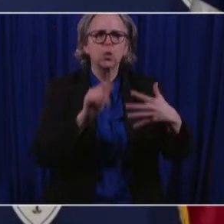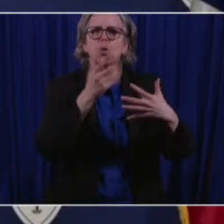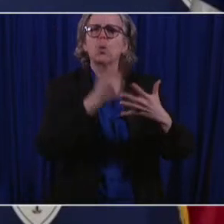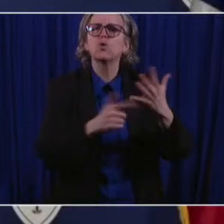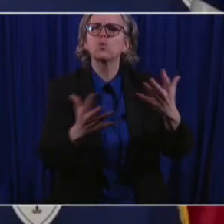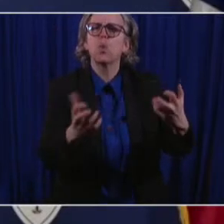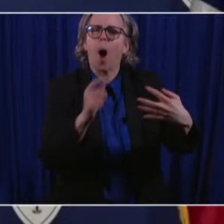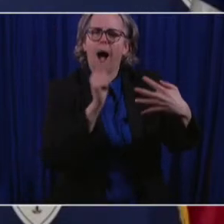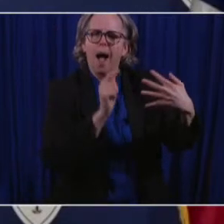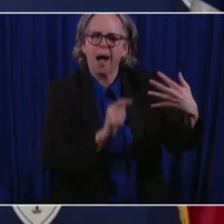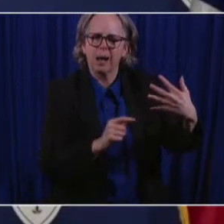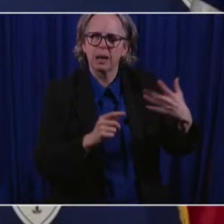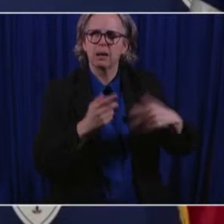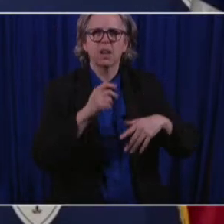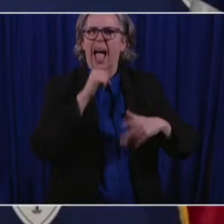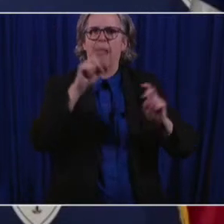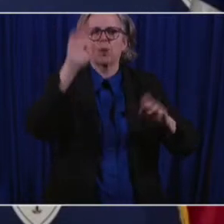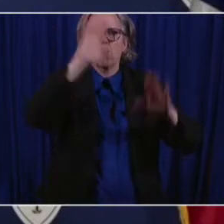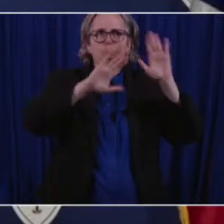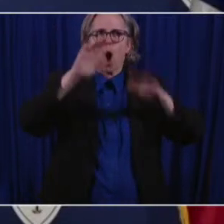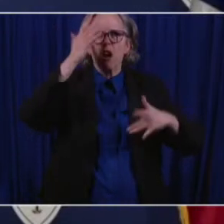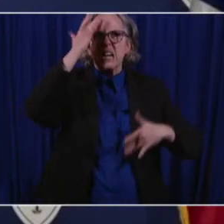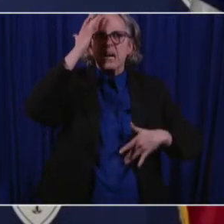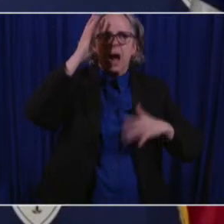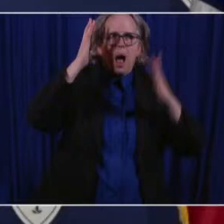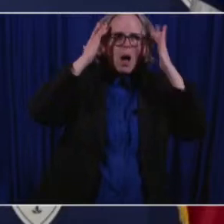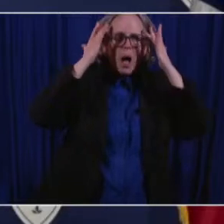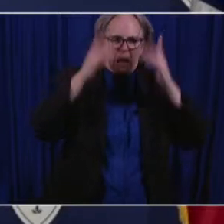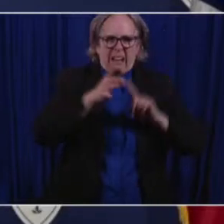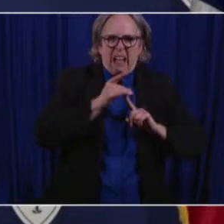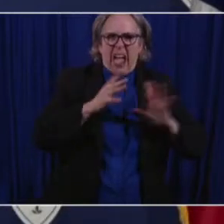going to come down with the virus. I think that's powerful.